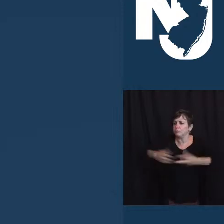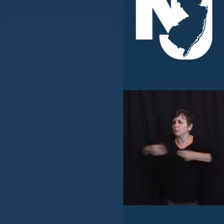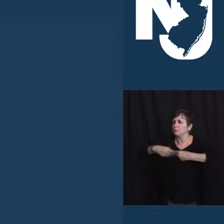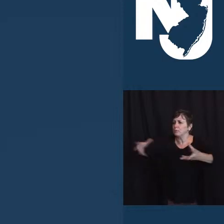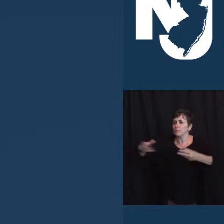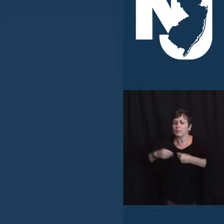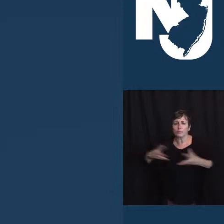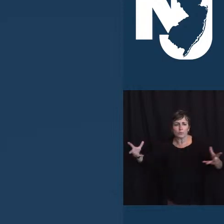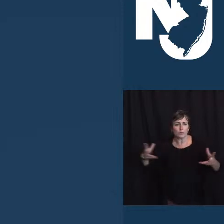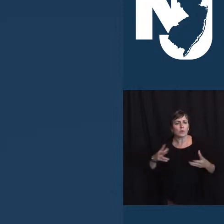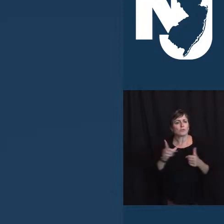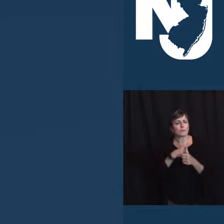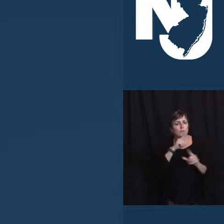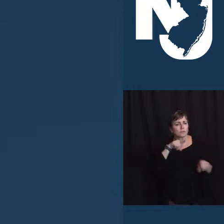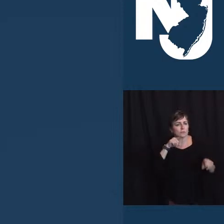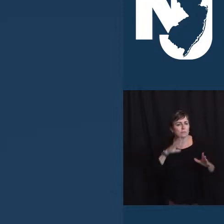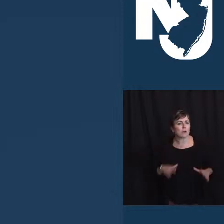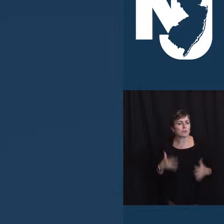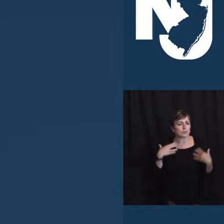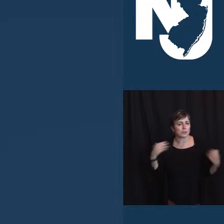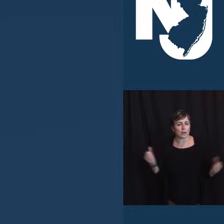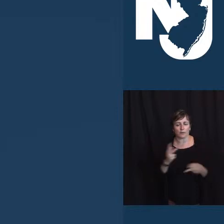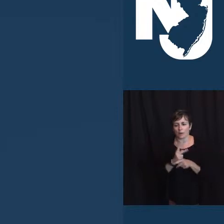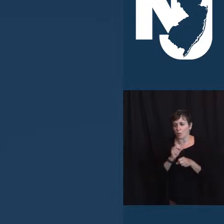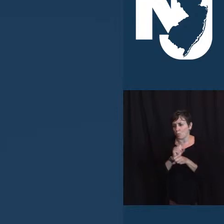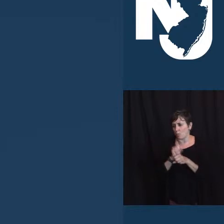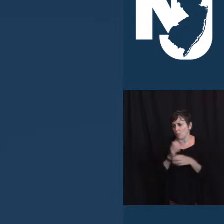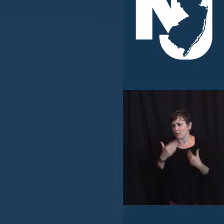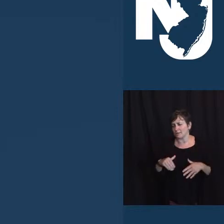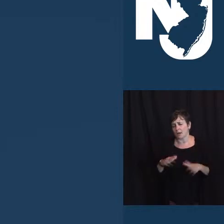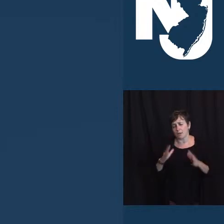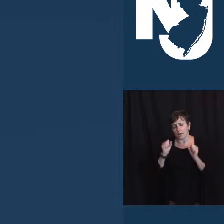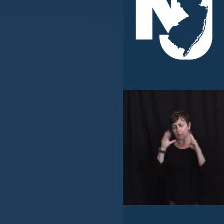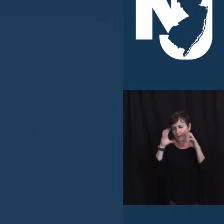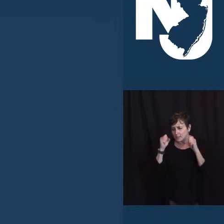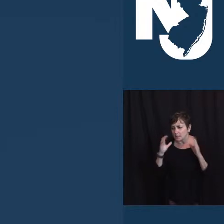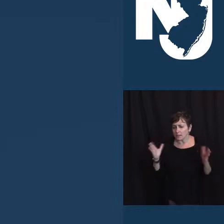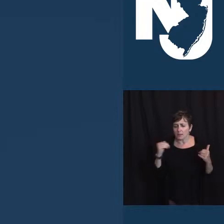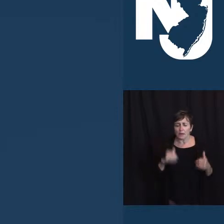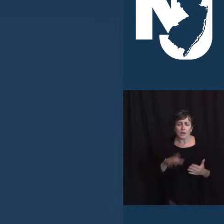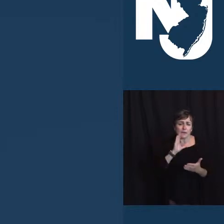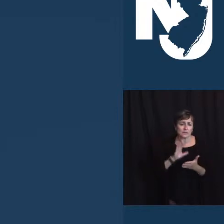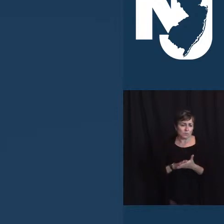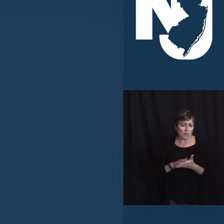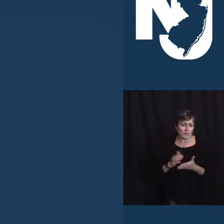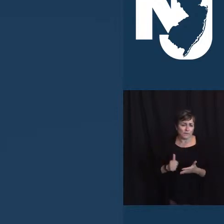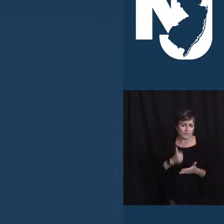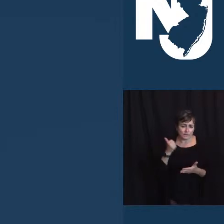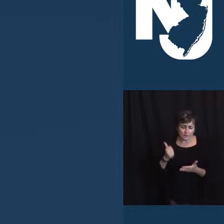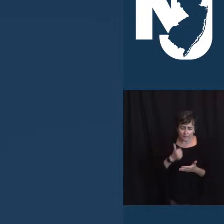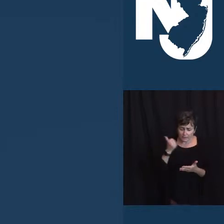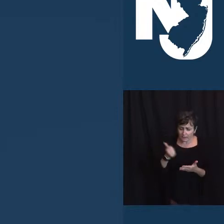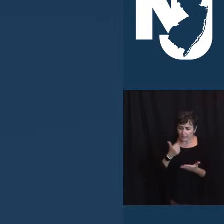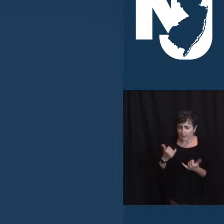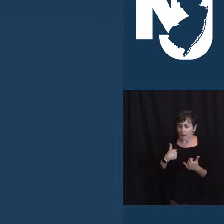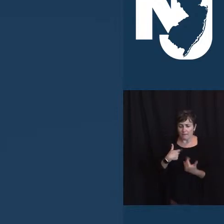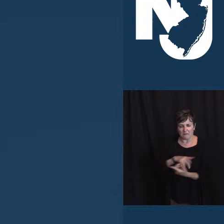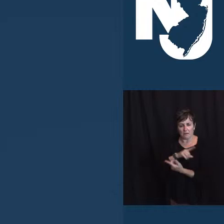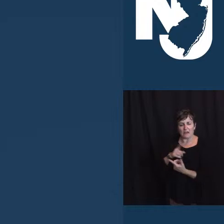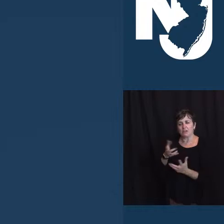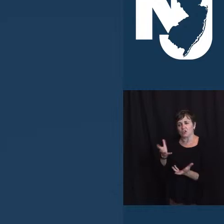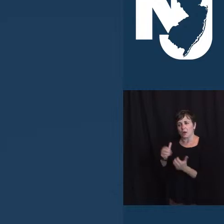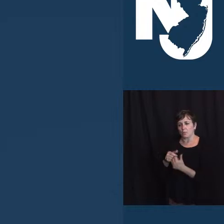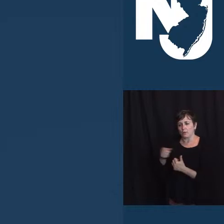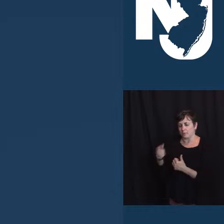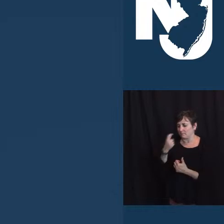first responders. Unbelievable. Frank leaves behind his wife Jocelyn, with whom I had the honor of speaking on